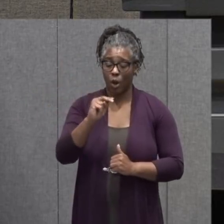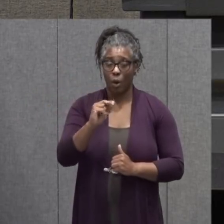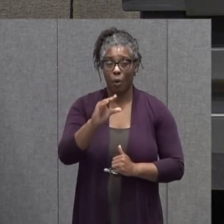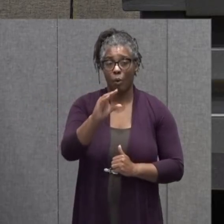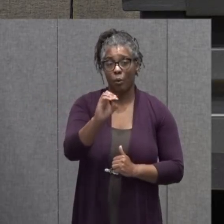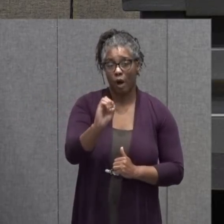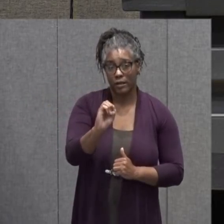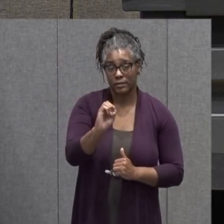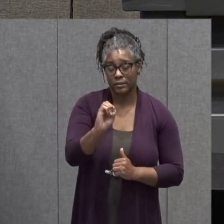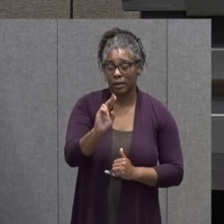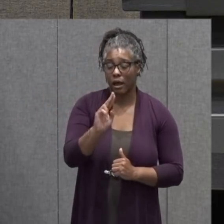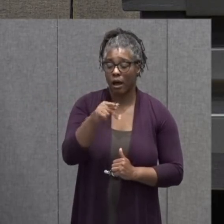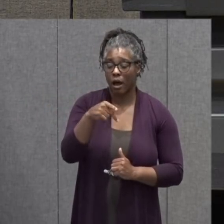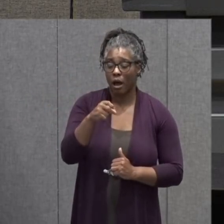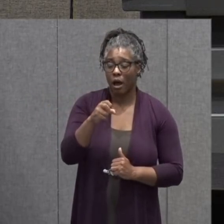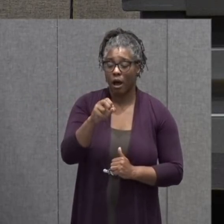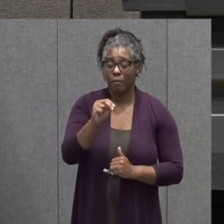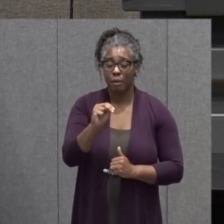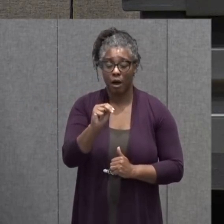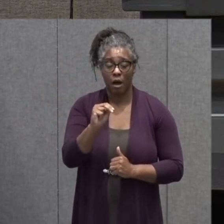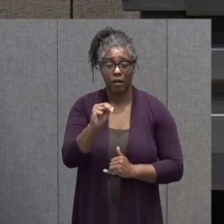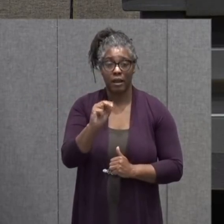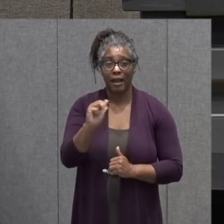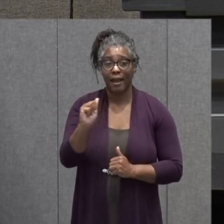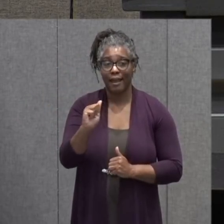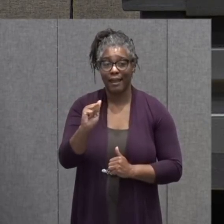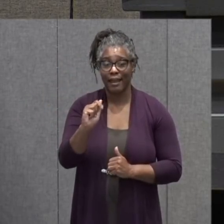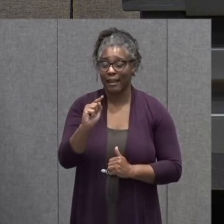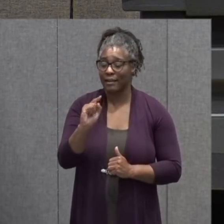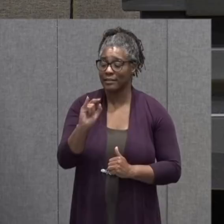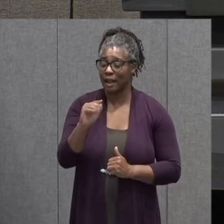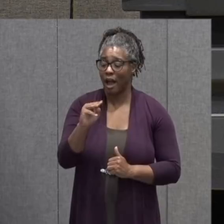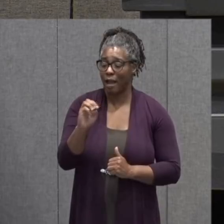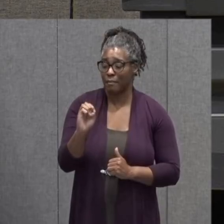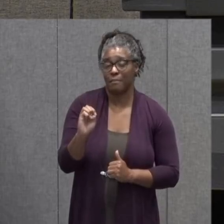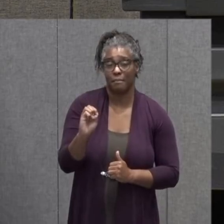start with once upon a time. And what do a lot of fairy tales end with?